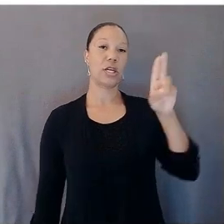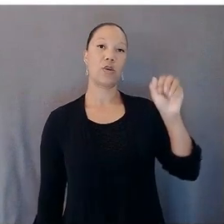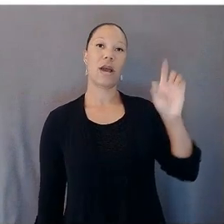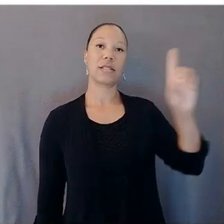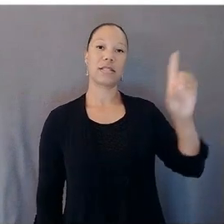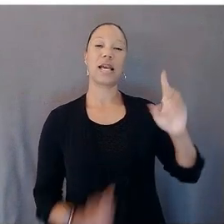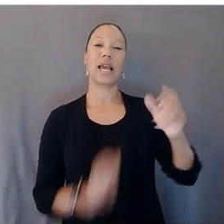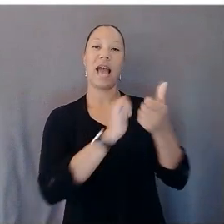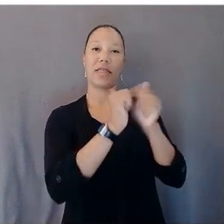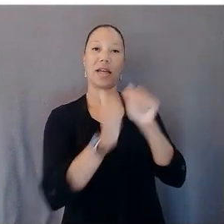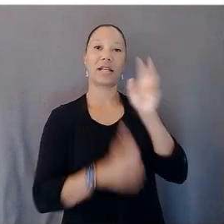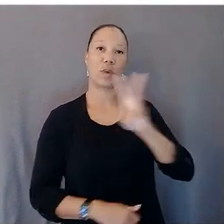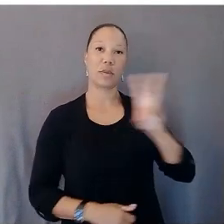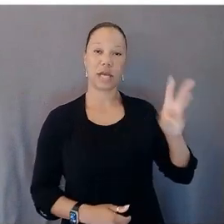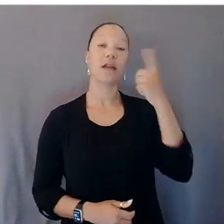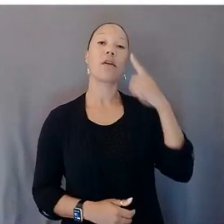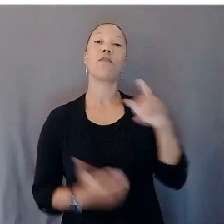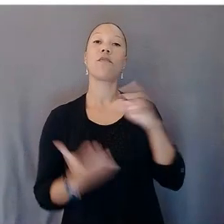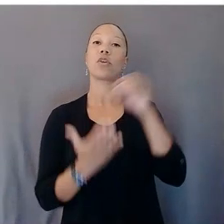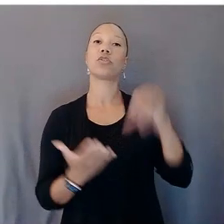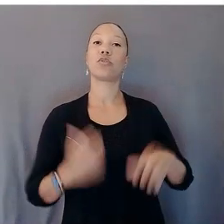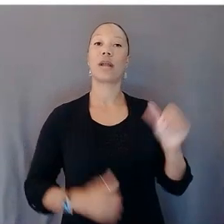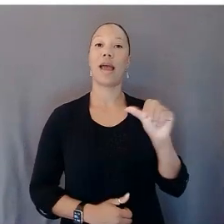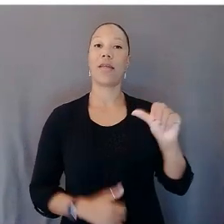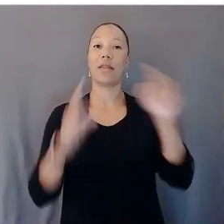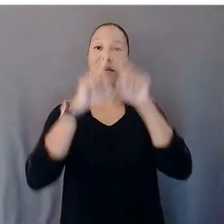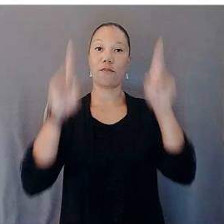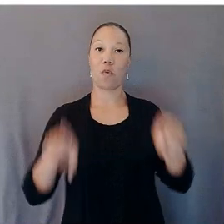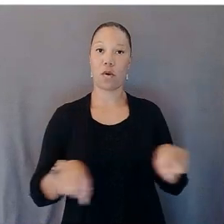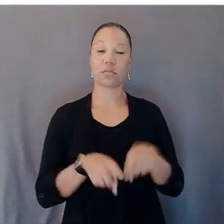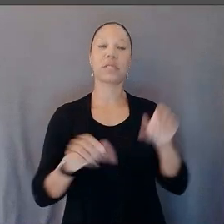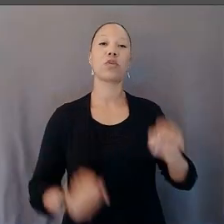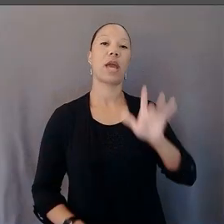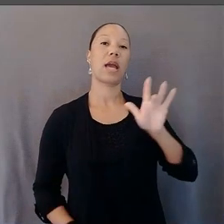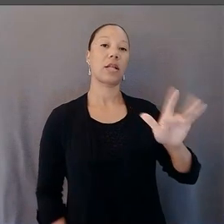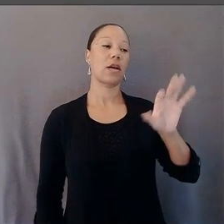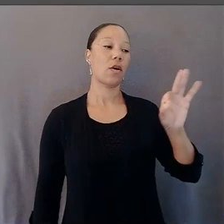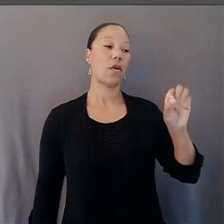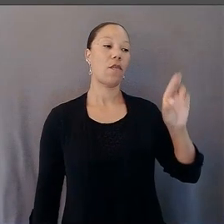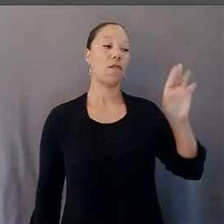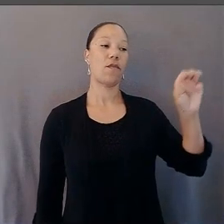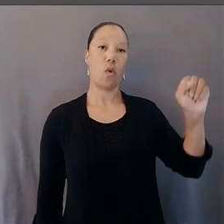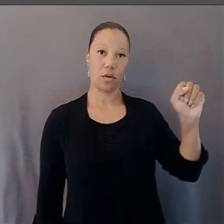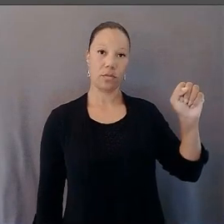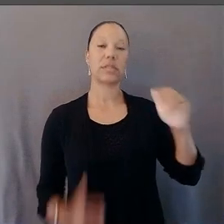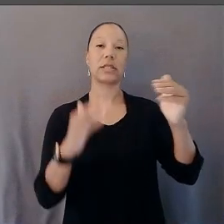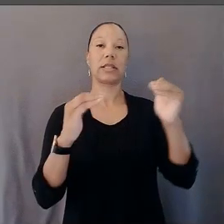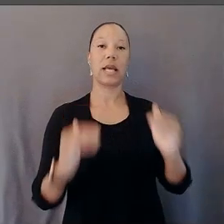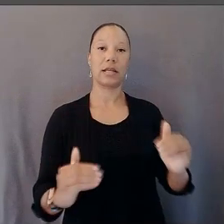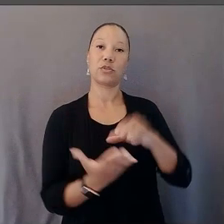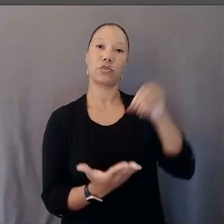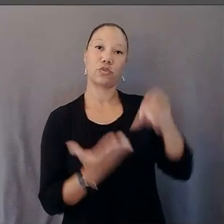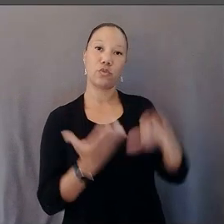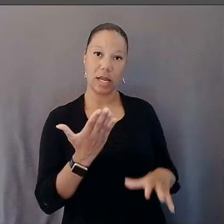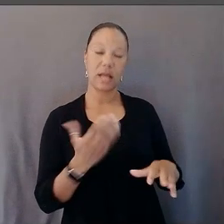website. For student athlete forms, please click on Forms. Student athletes are encouraged to obtain